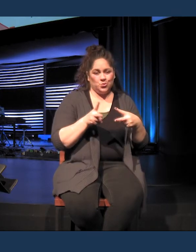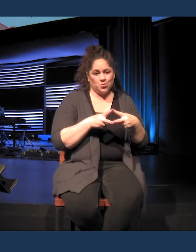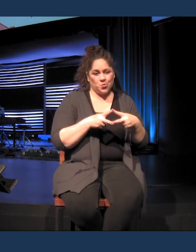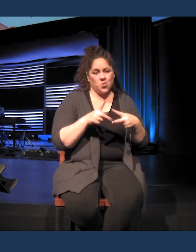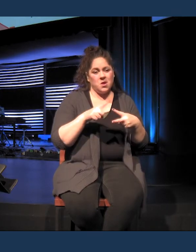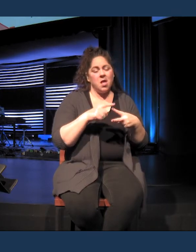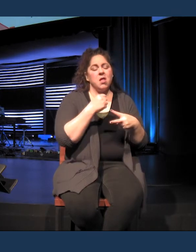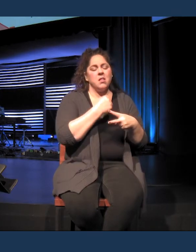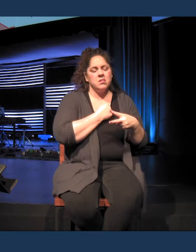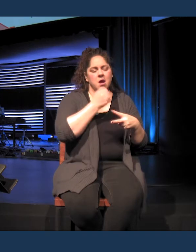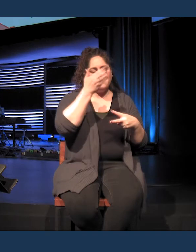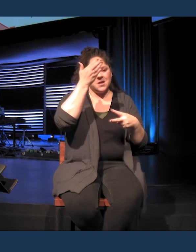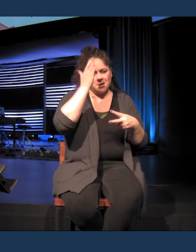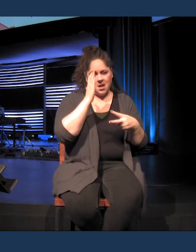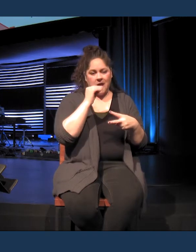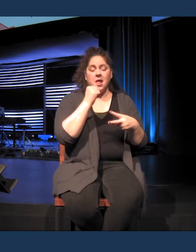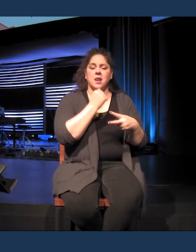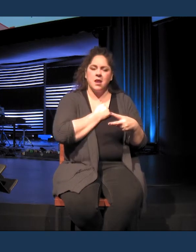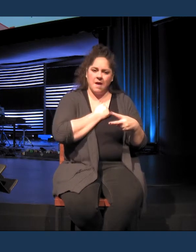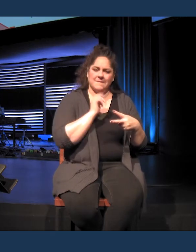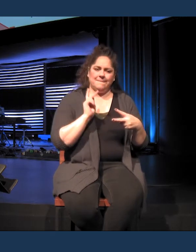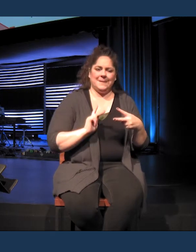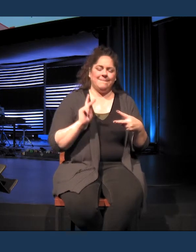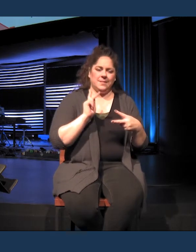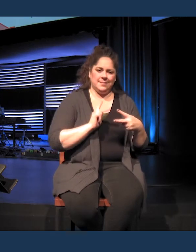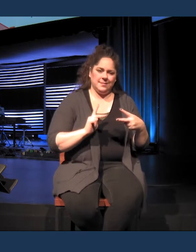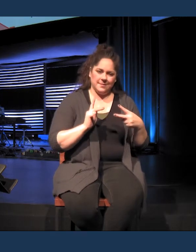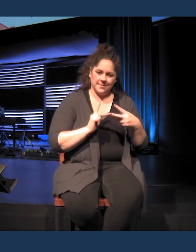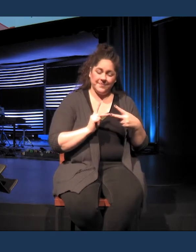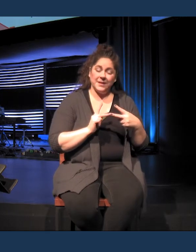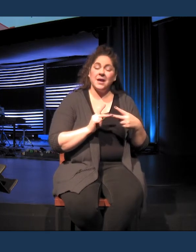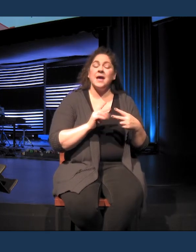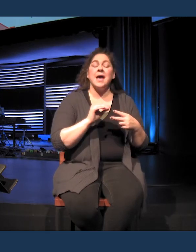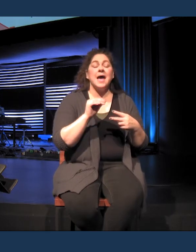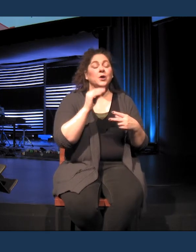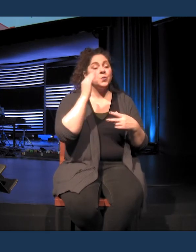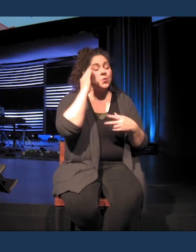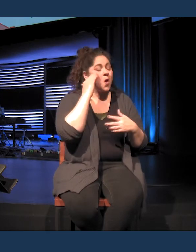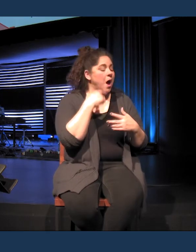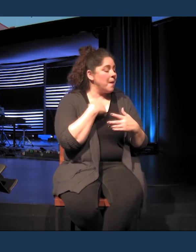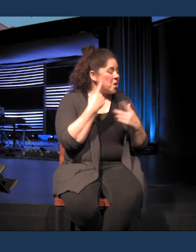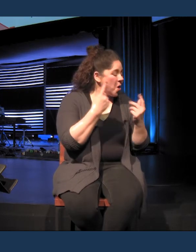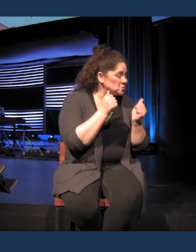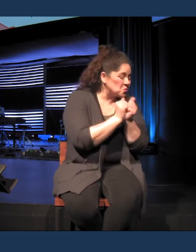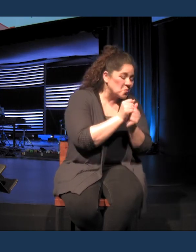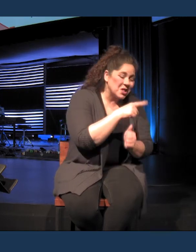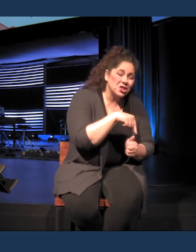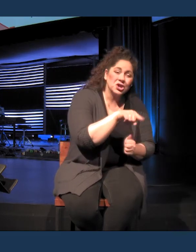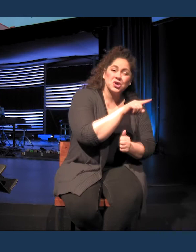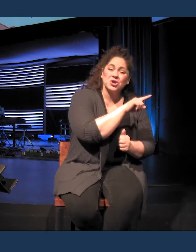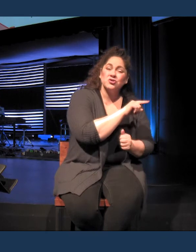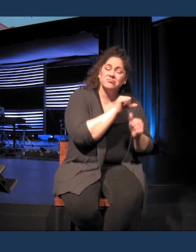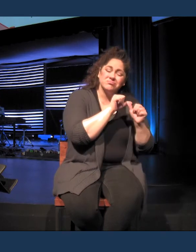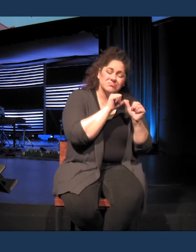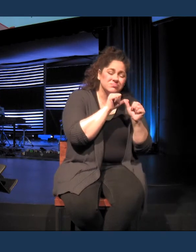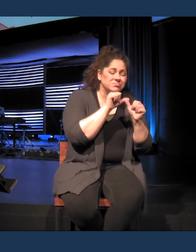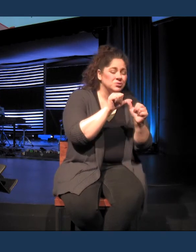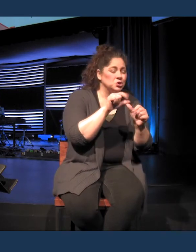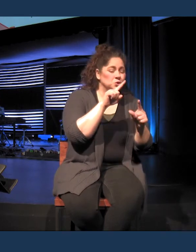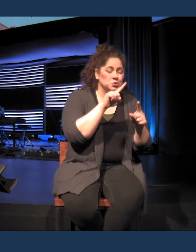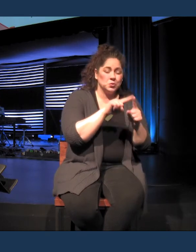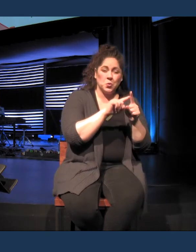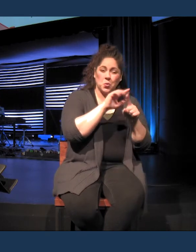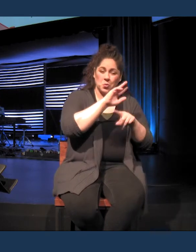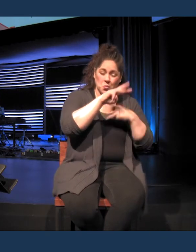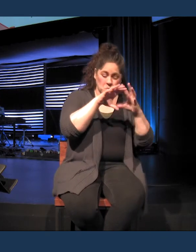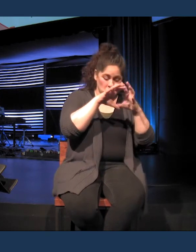people. And be sure of this, I am with you always, even to the end of the